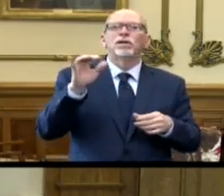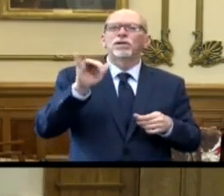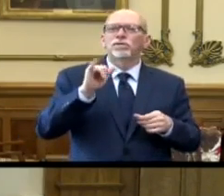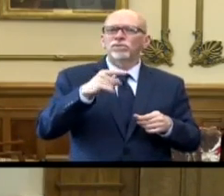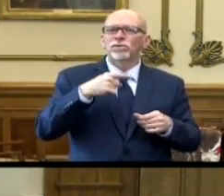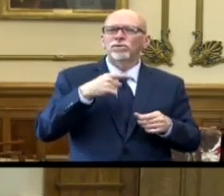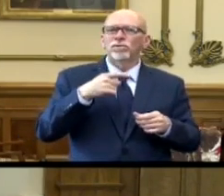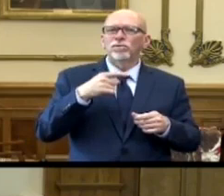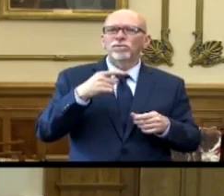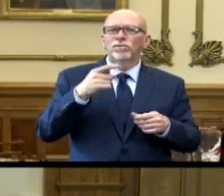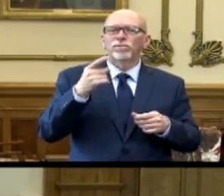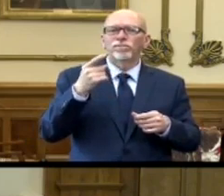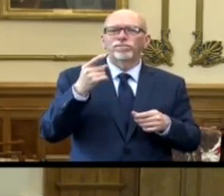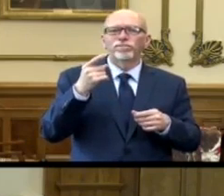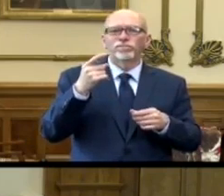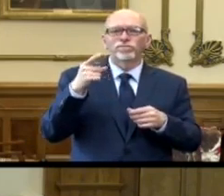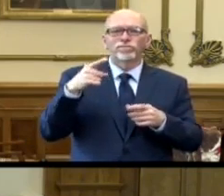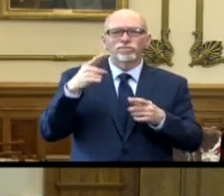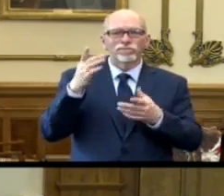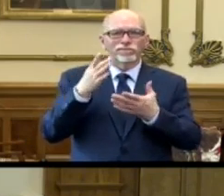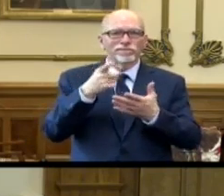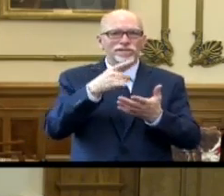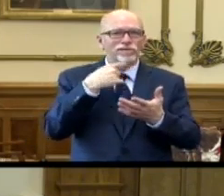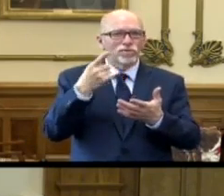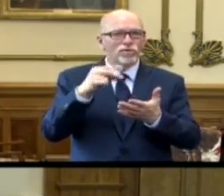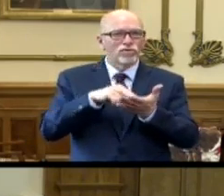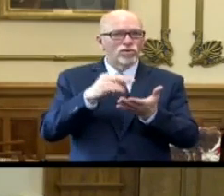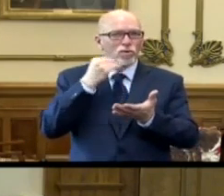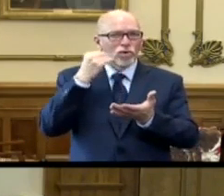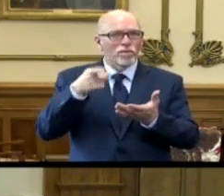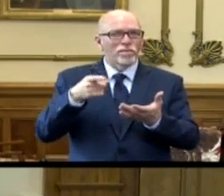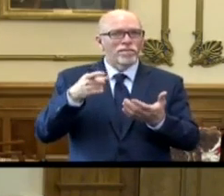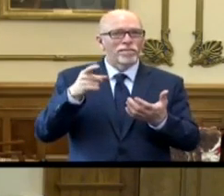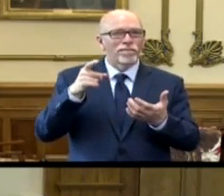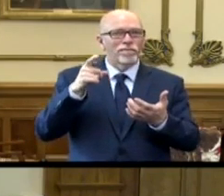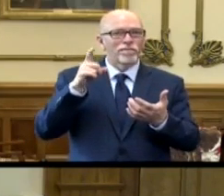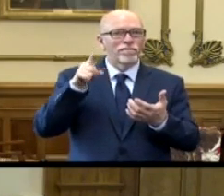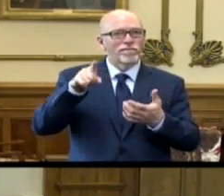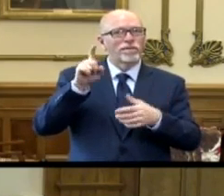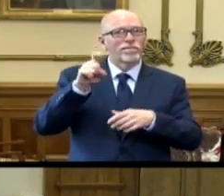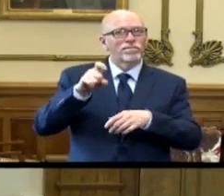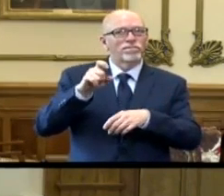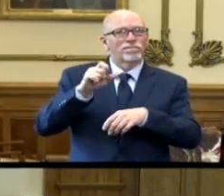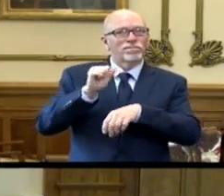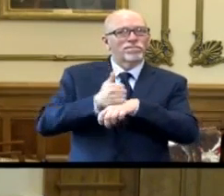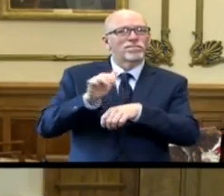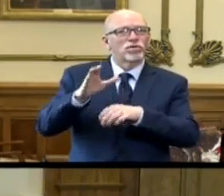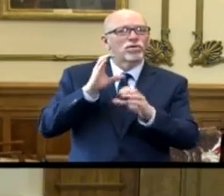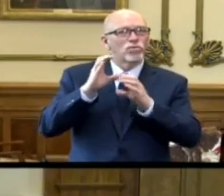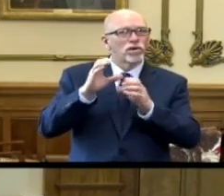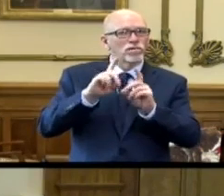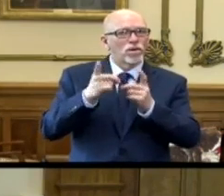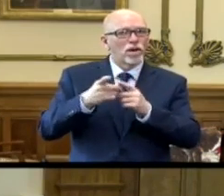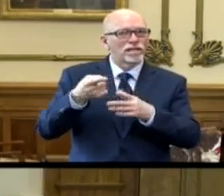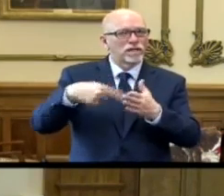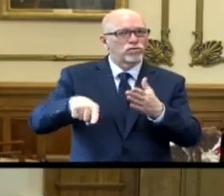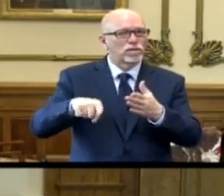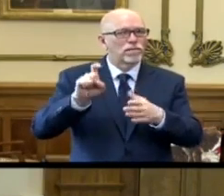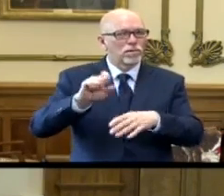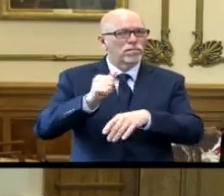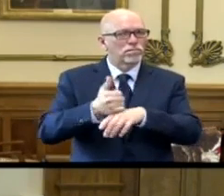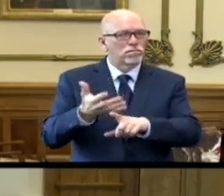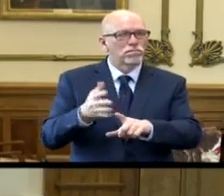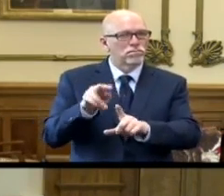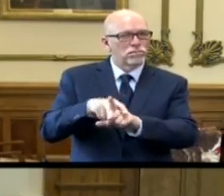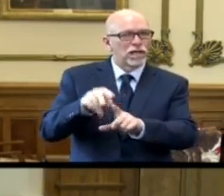learned that the state may have privately told nursing homes they don't have to implement the communications requirements until next week.